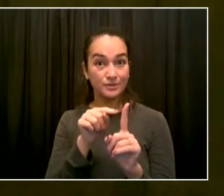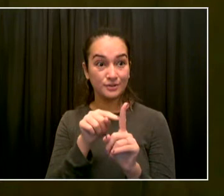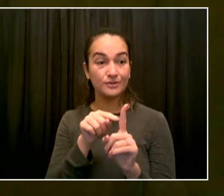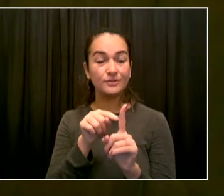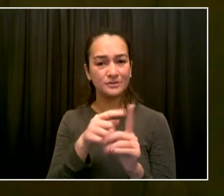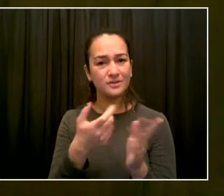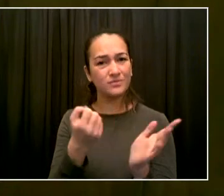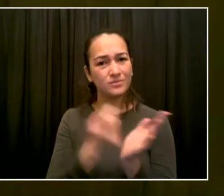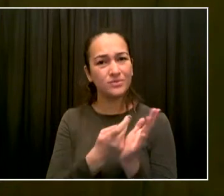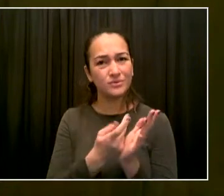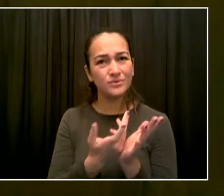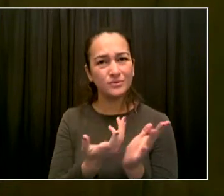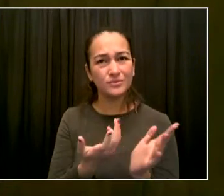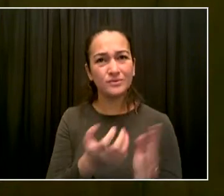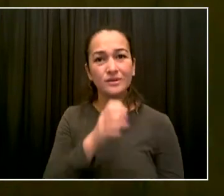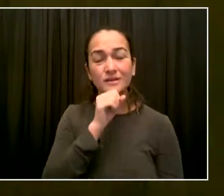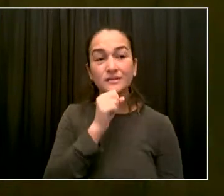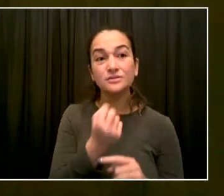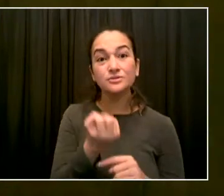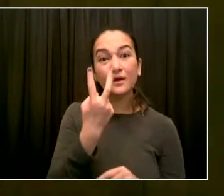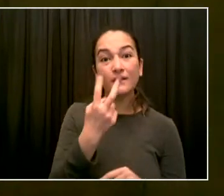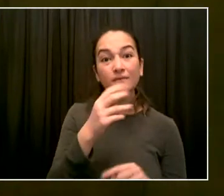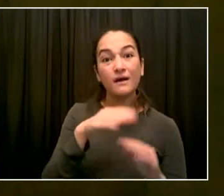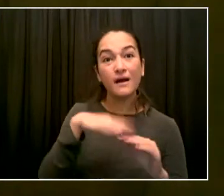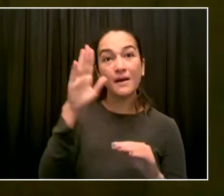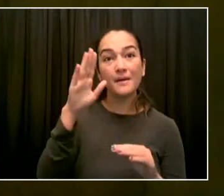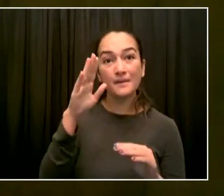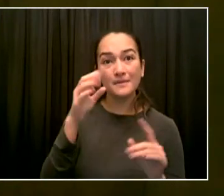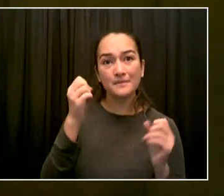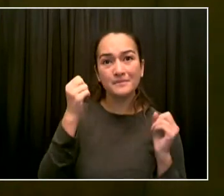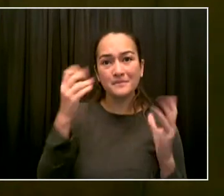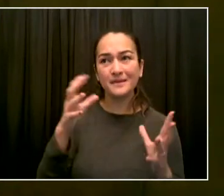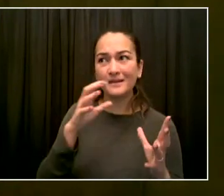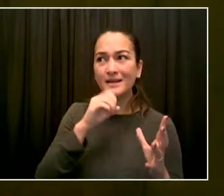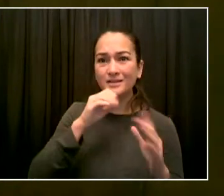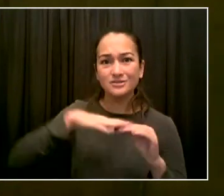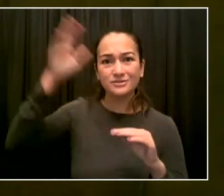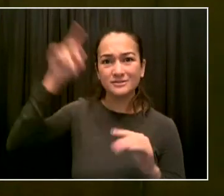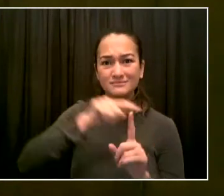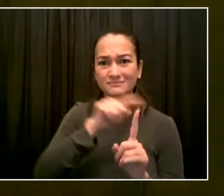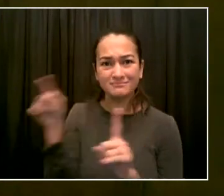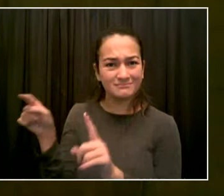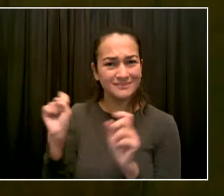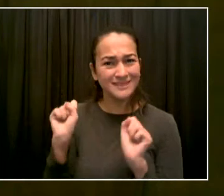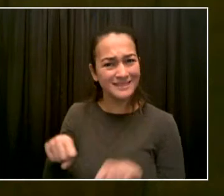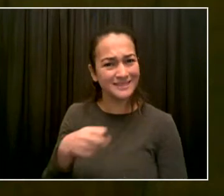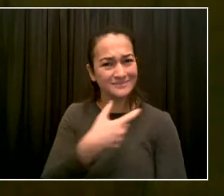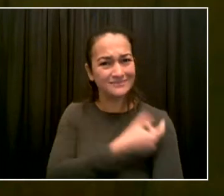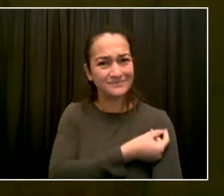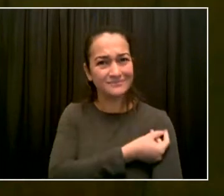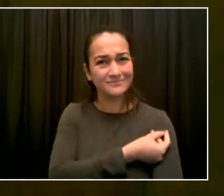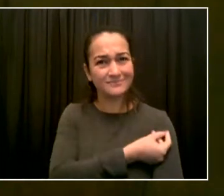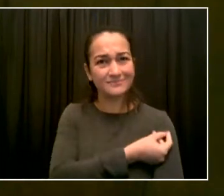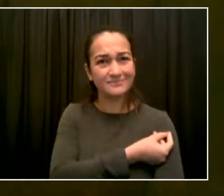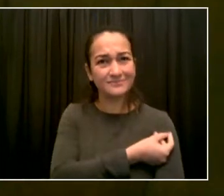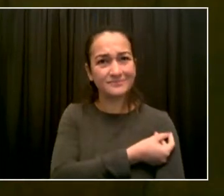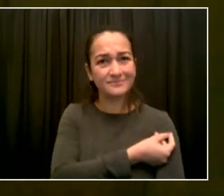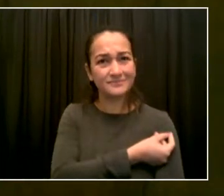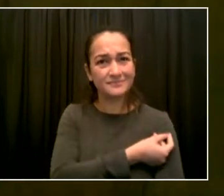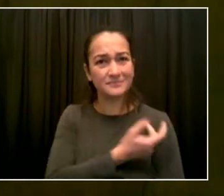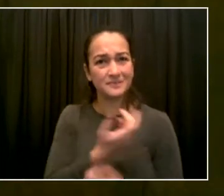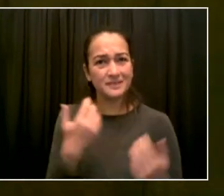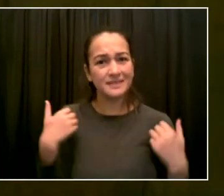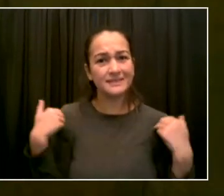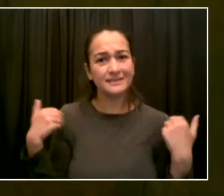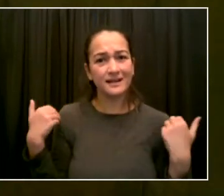already, and that we're not talking about a different species. We're just talking about humans somewhat younger, for which they've adjusted